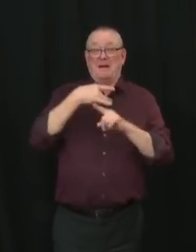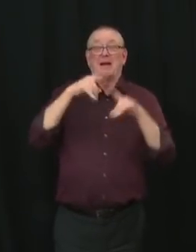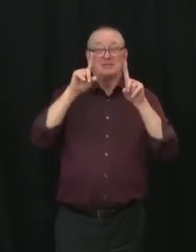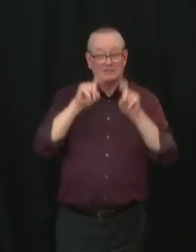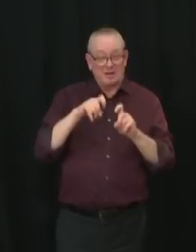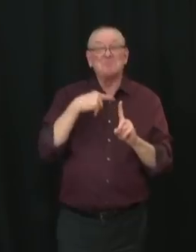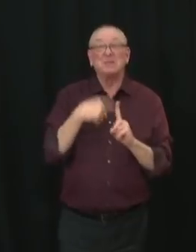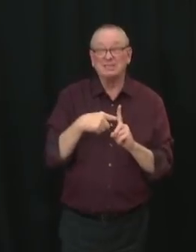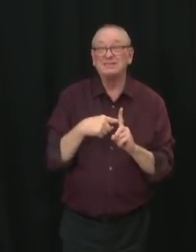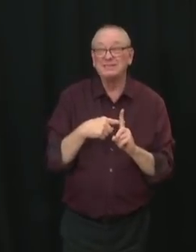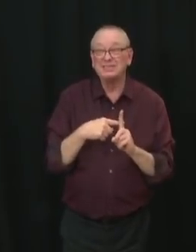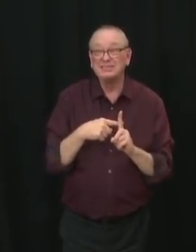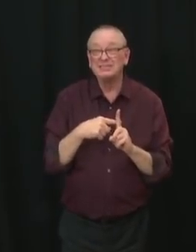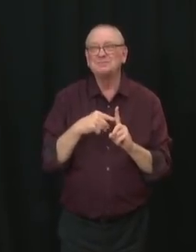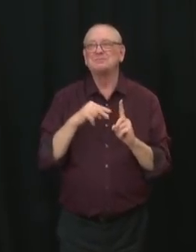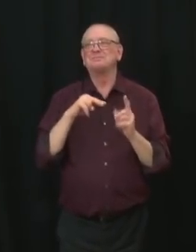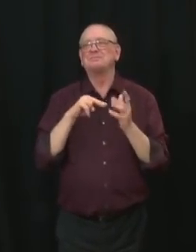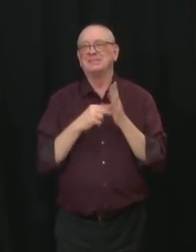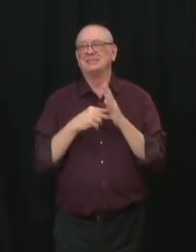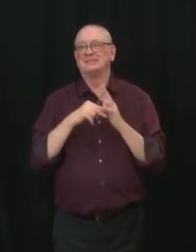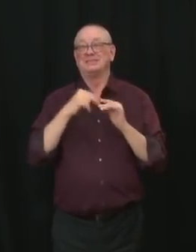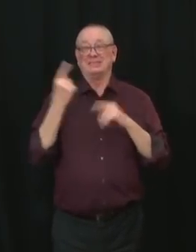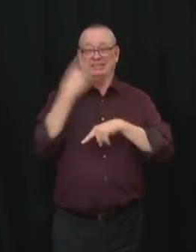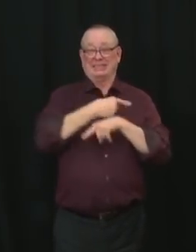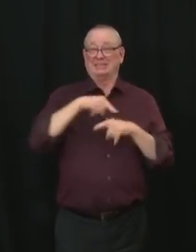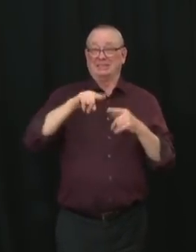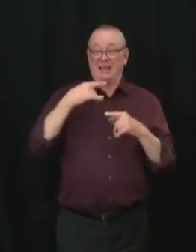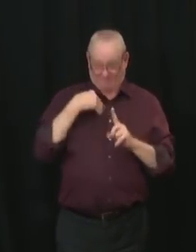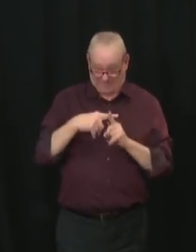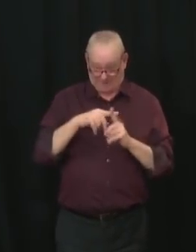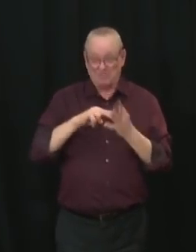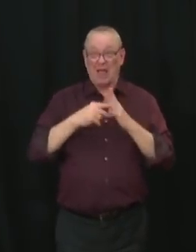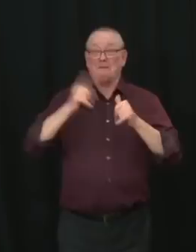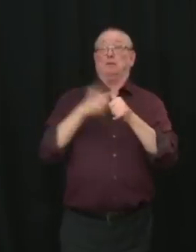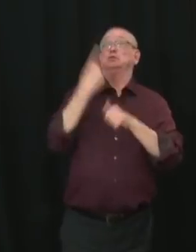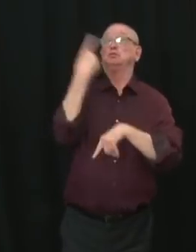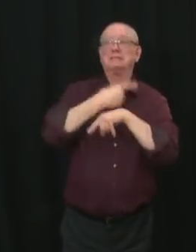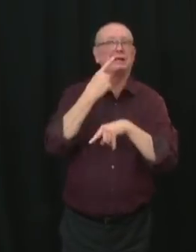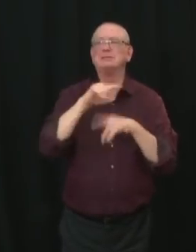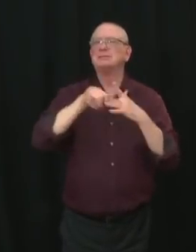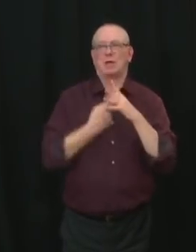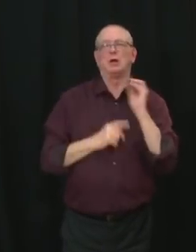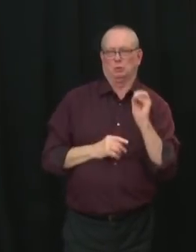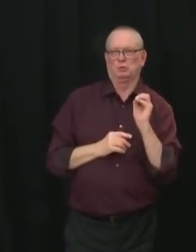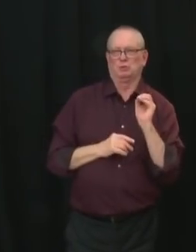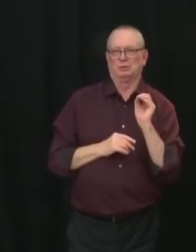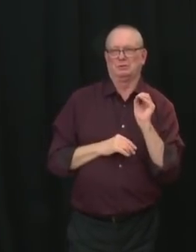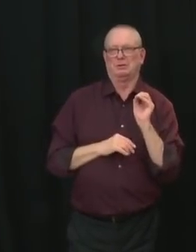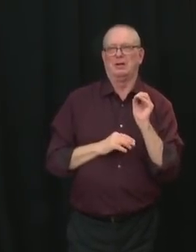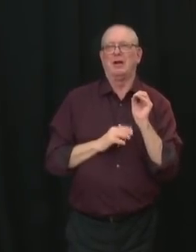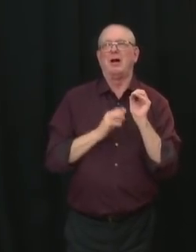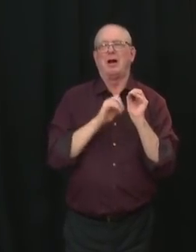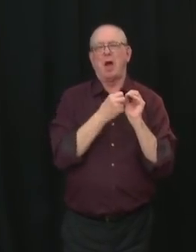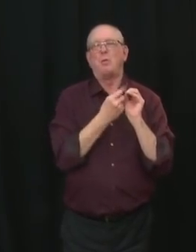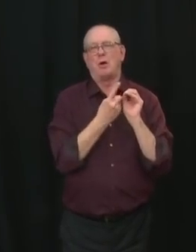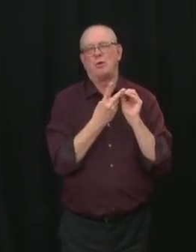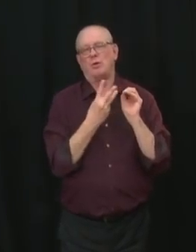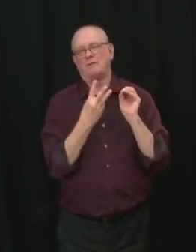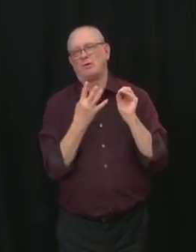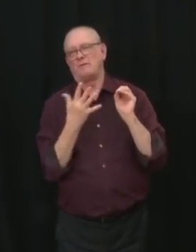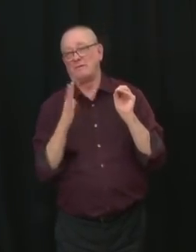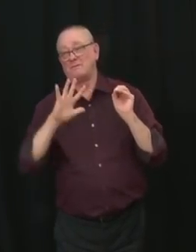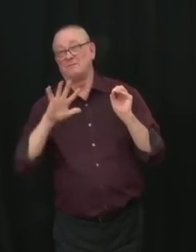that day 0, or the 6th day after a positive test result, if your symptoms